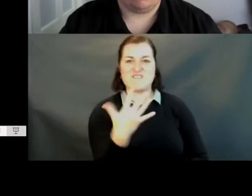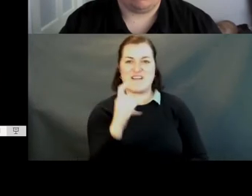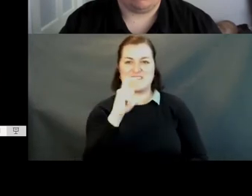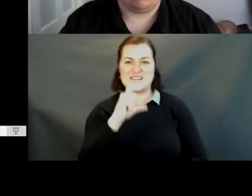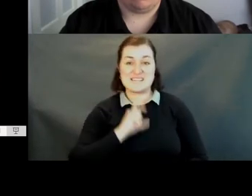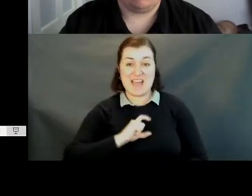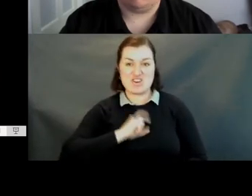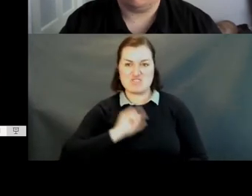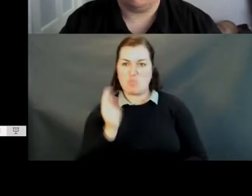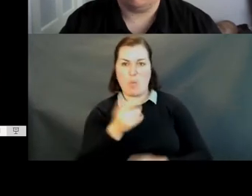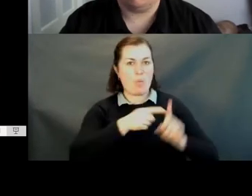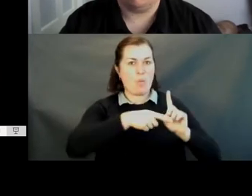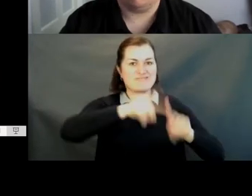recently,